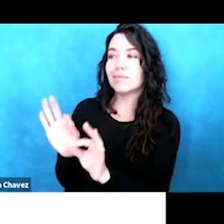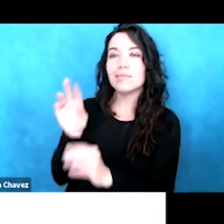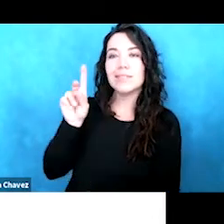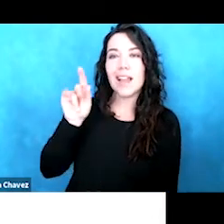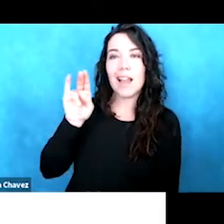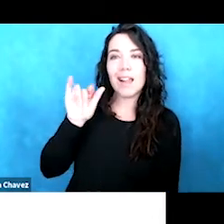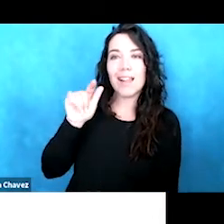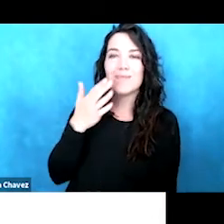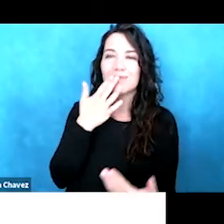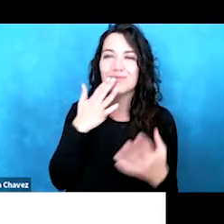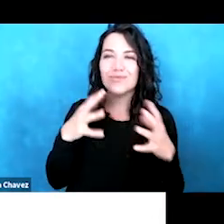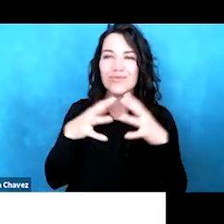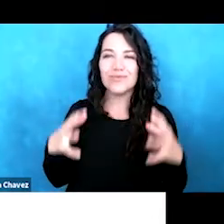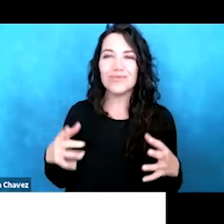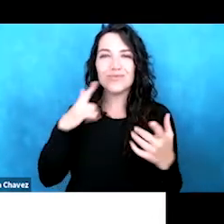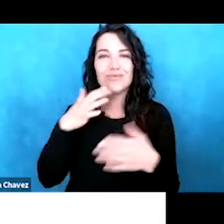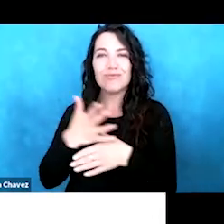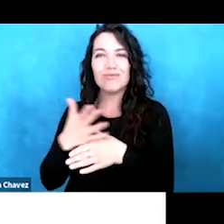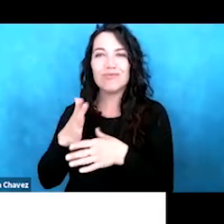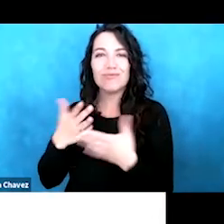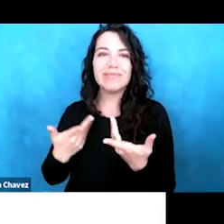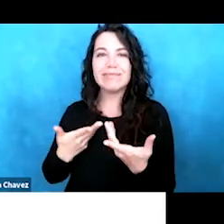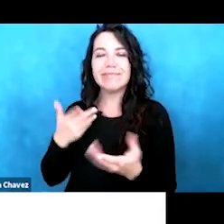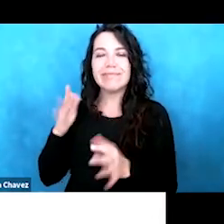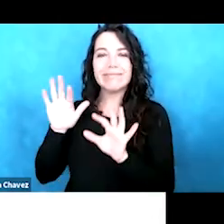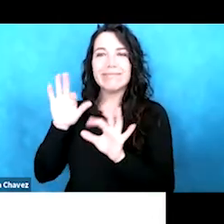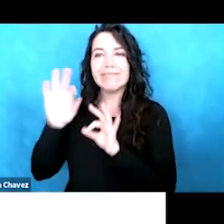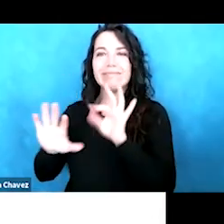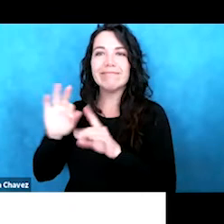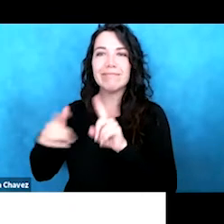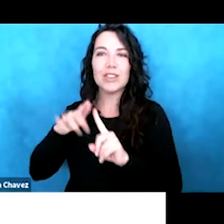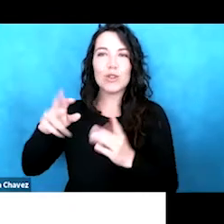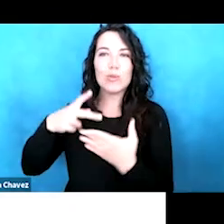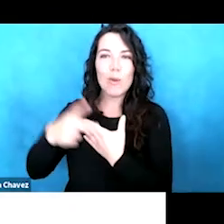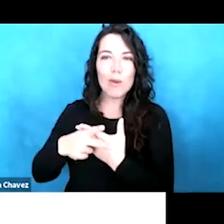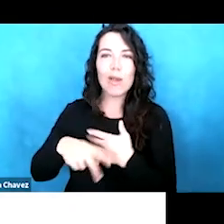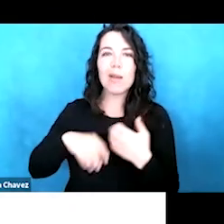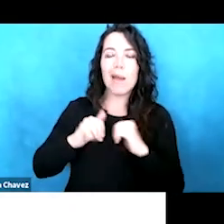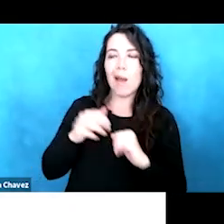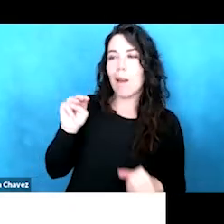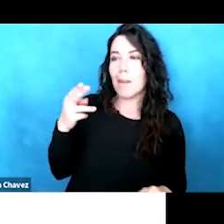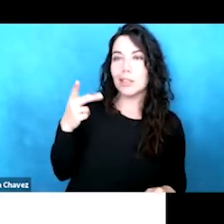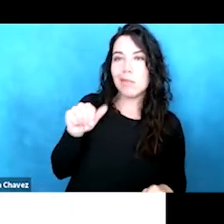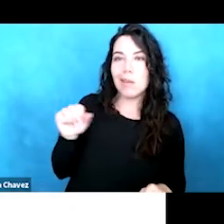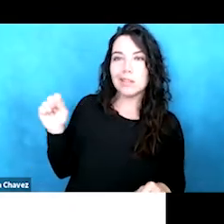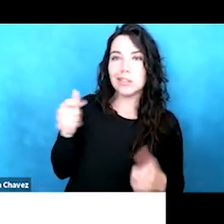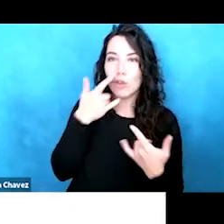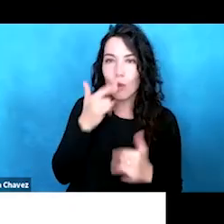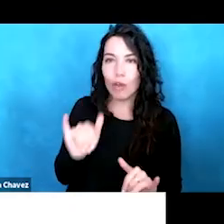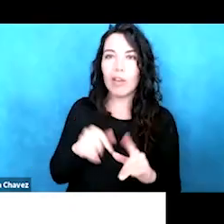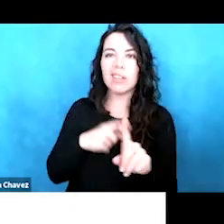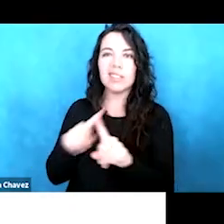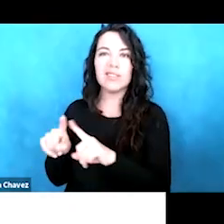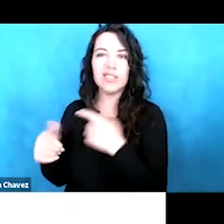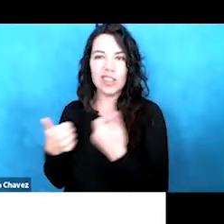sharing what MHPSS programs look like in practice and the different challenges and different opportunities that you